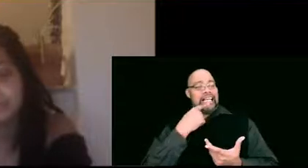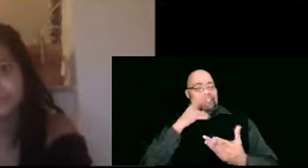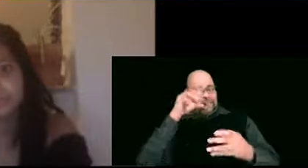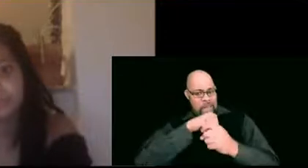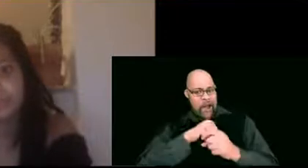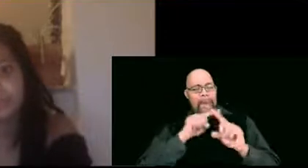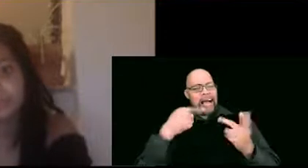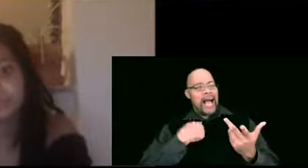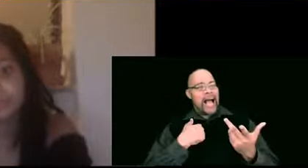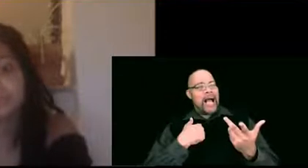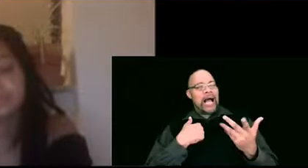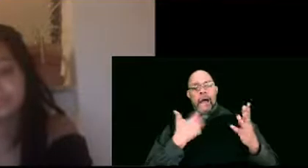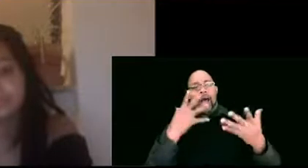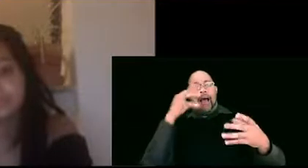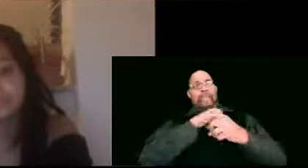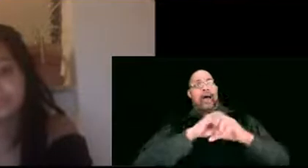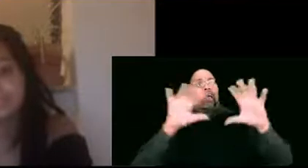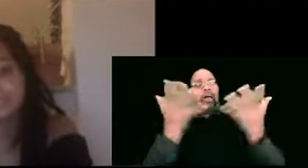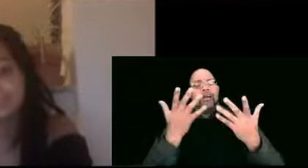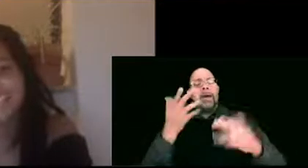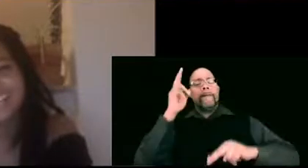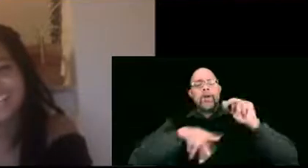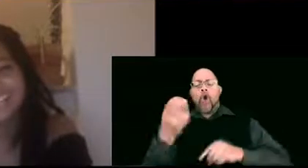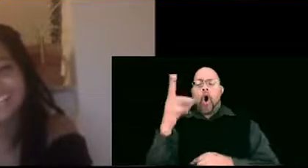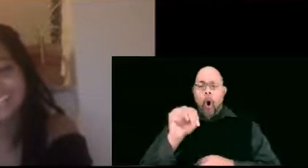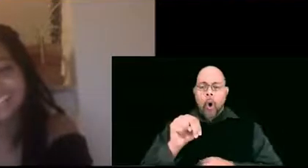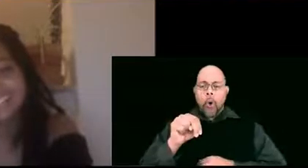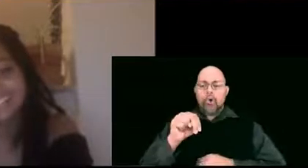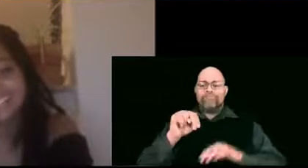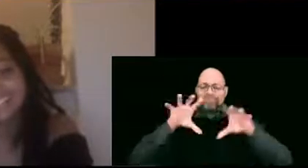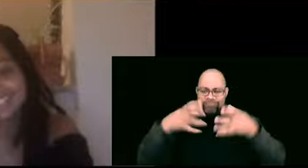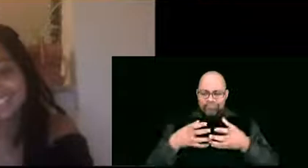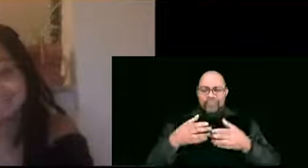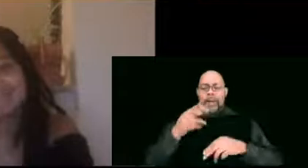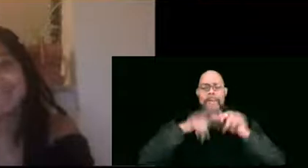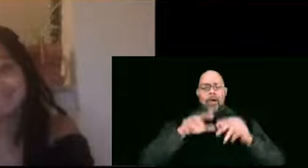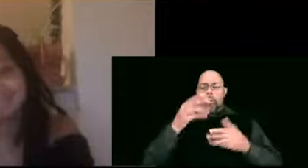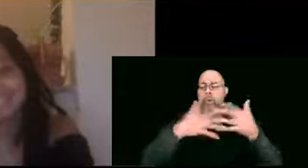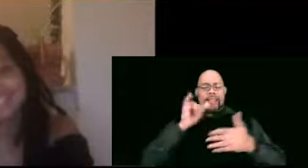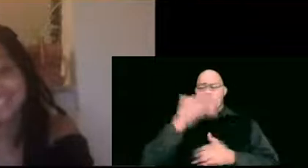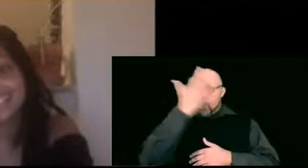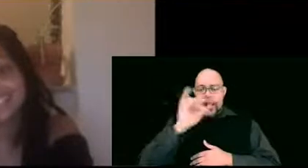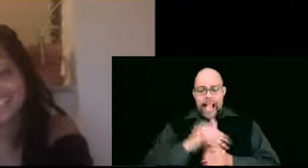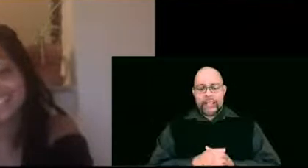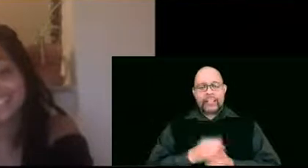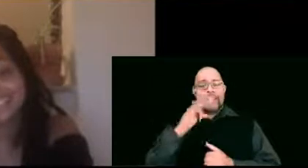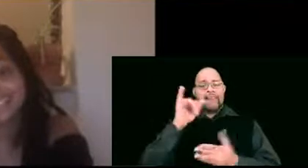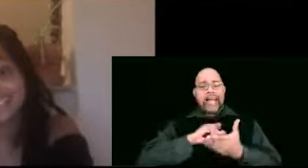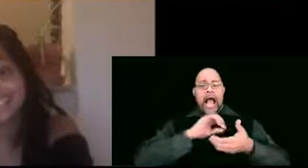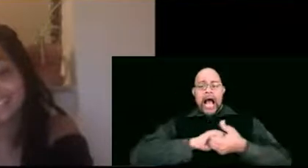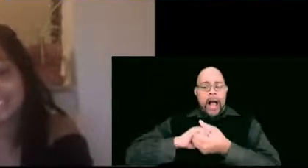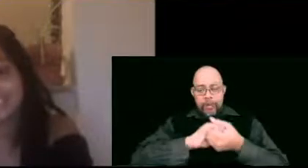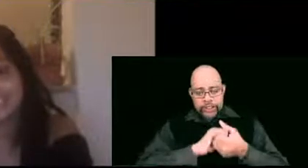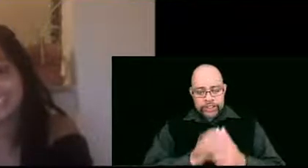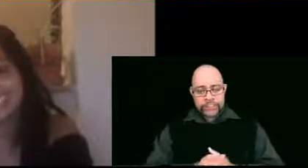say a seat at the table, but I'm kind of away from a seat at the table, like building your own tables, being on a yacht, whatever that looks like, as long